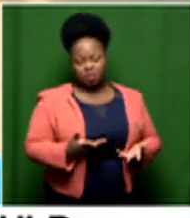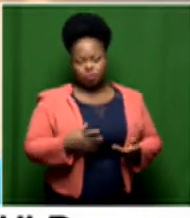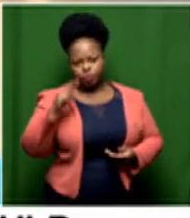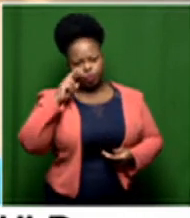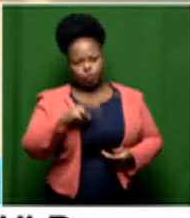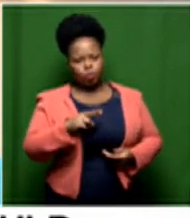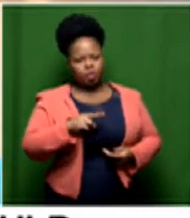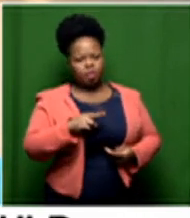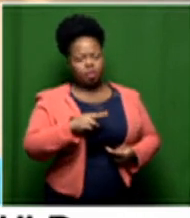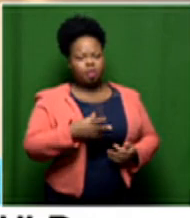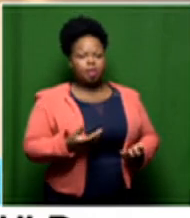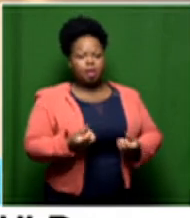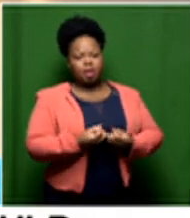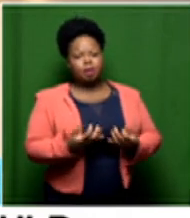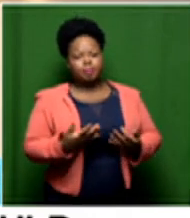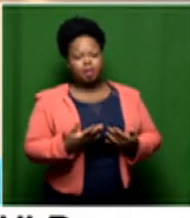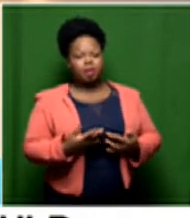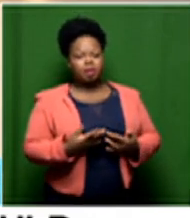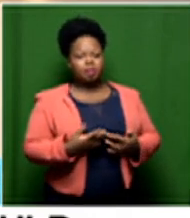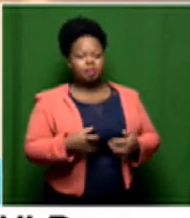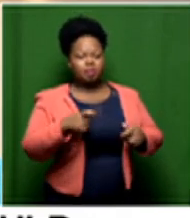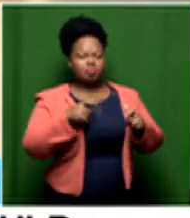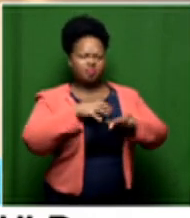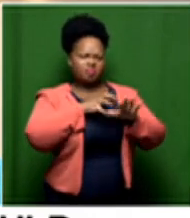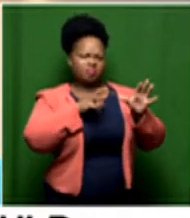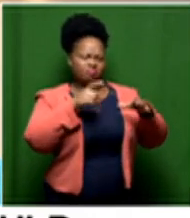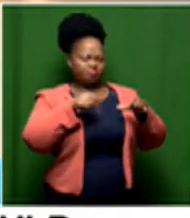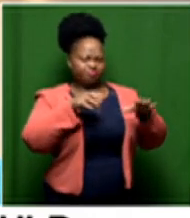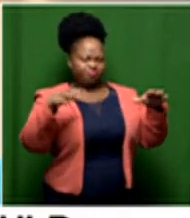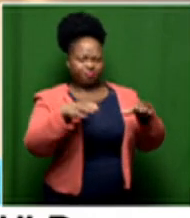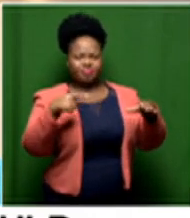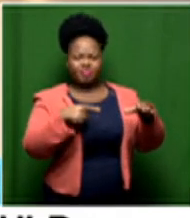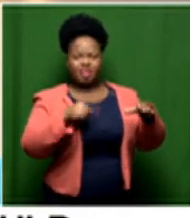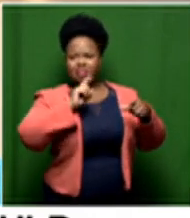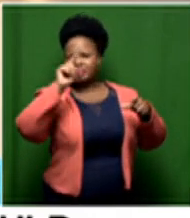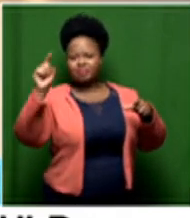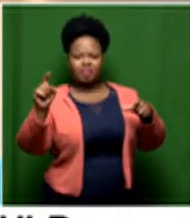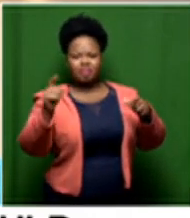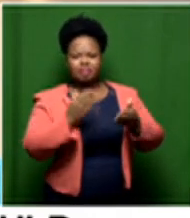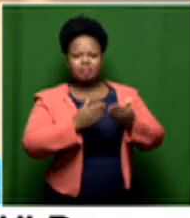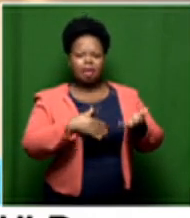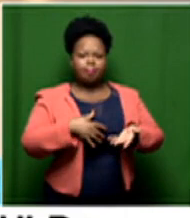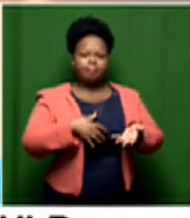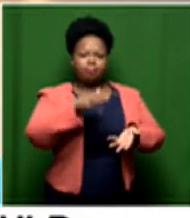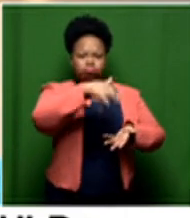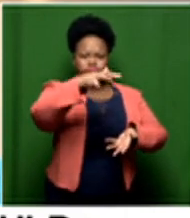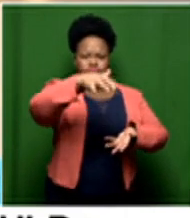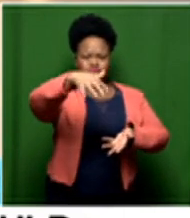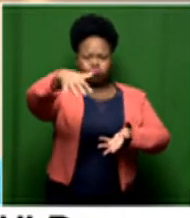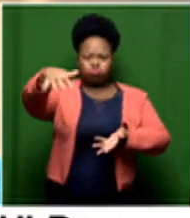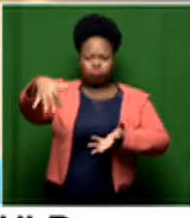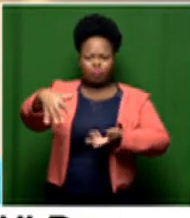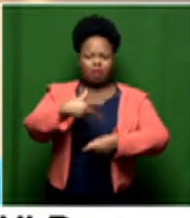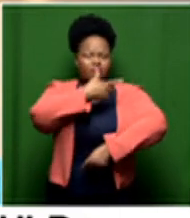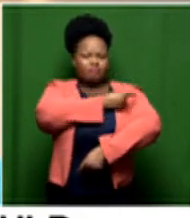at the greed of a big pharma, and also of developed countries stockpiling vaccines to the detriment